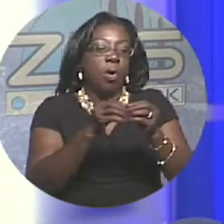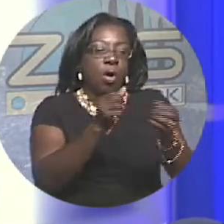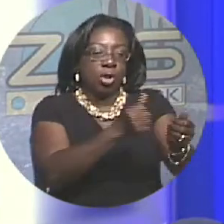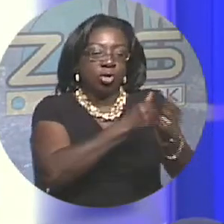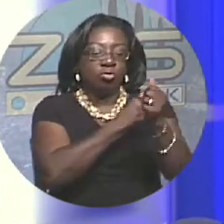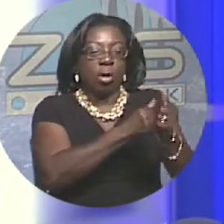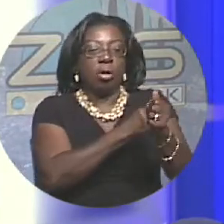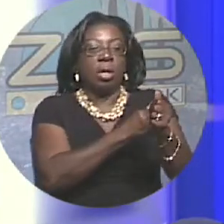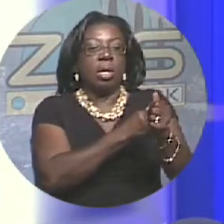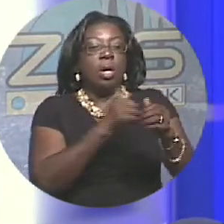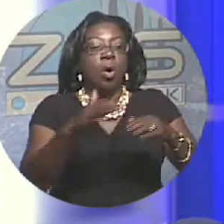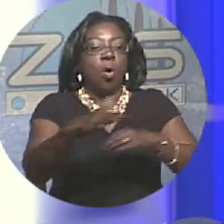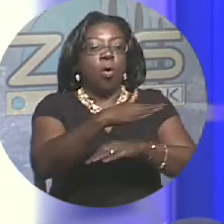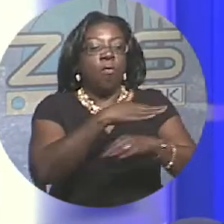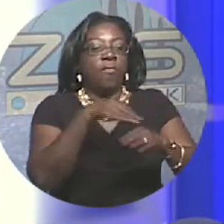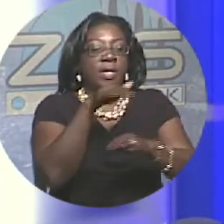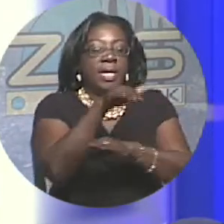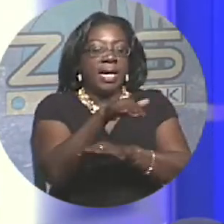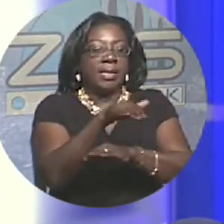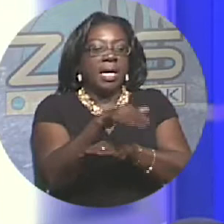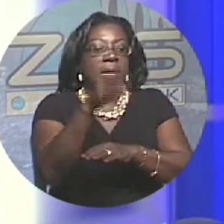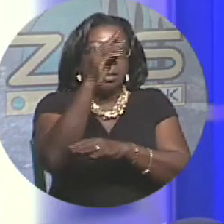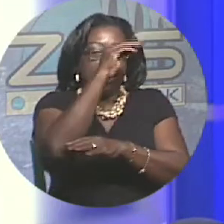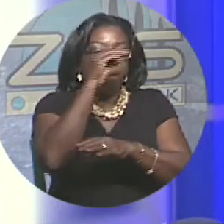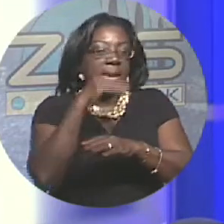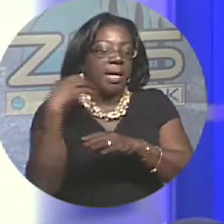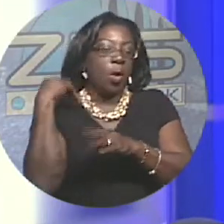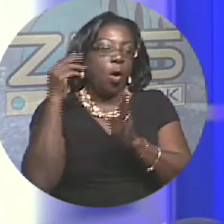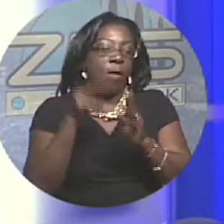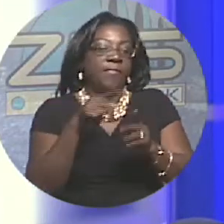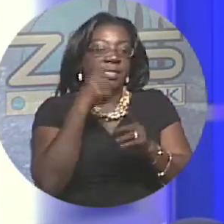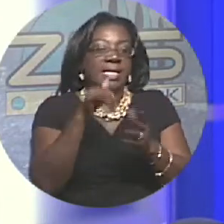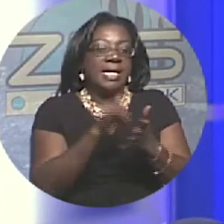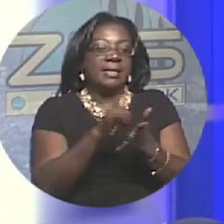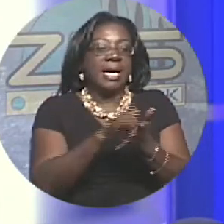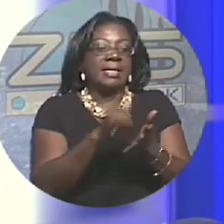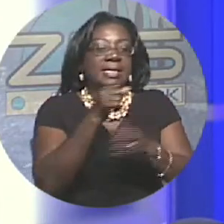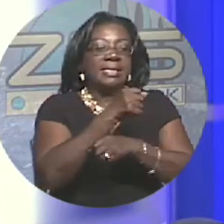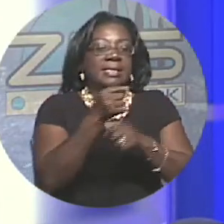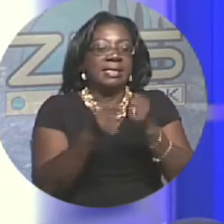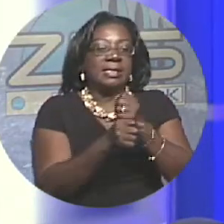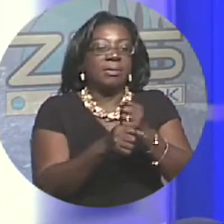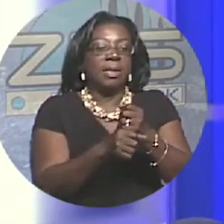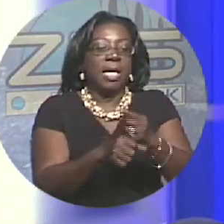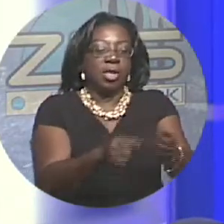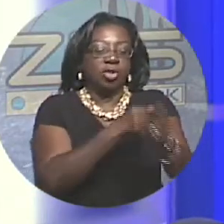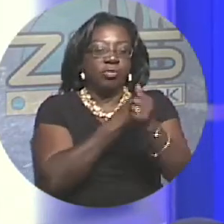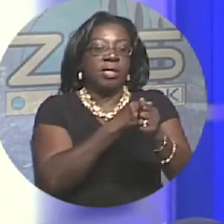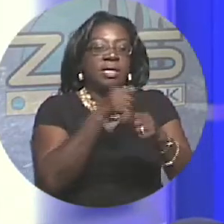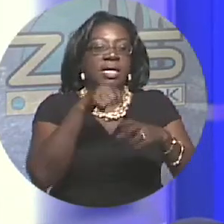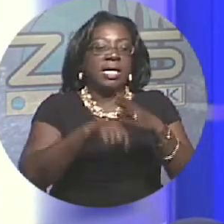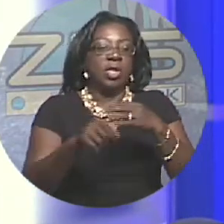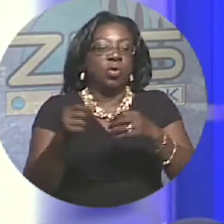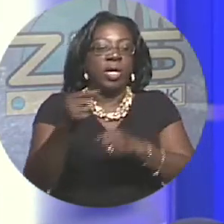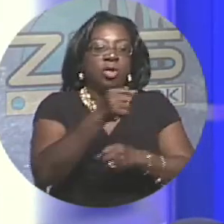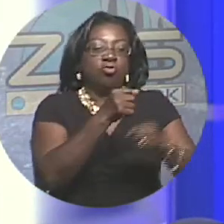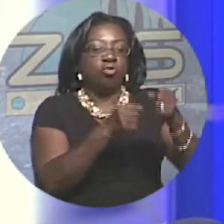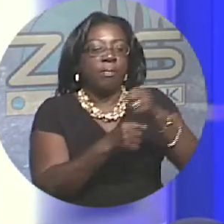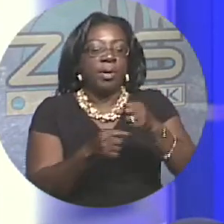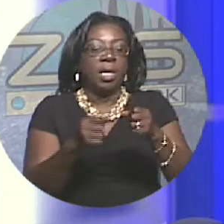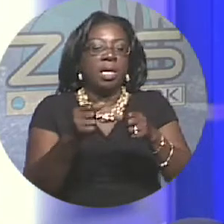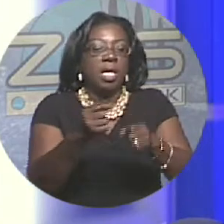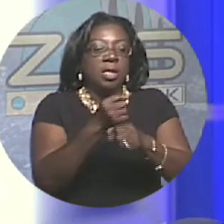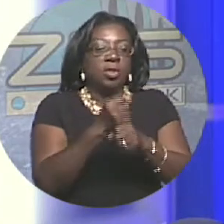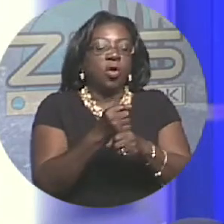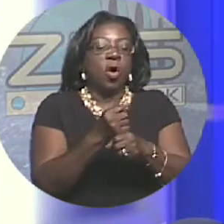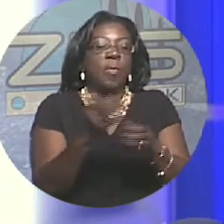and concentrated overnight. The Met Office said the system could form into Tropical Depression 12 or Tropical Storm Kate